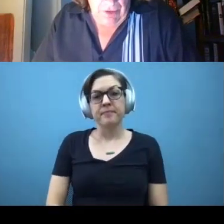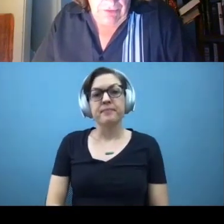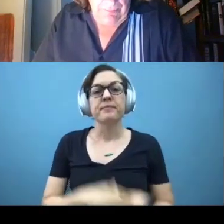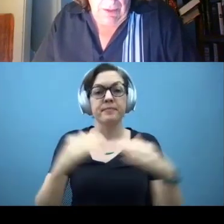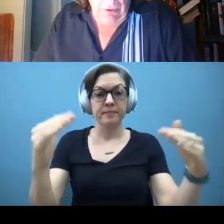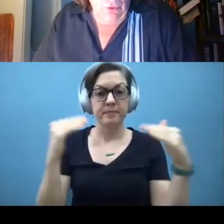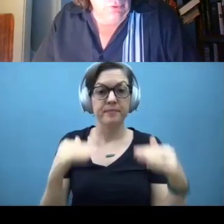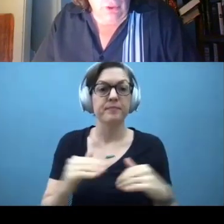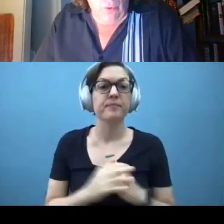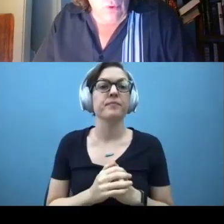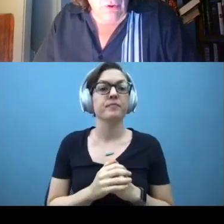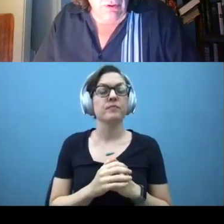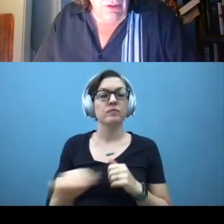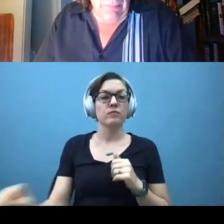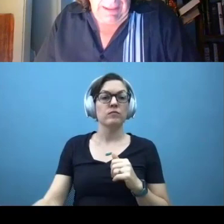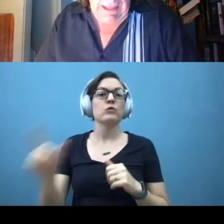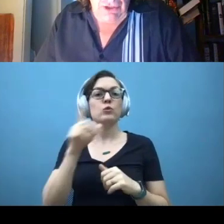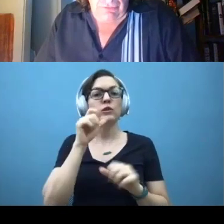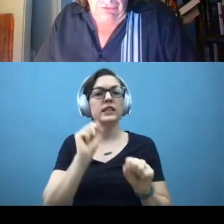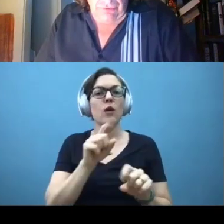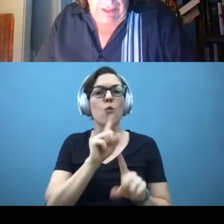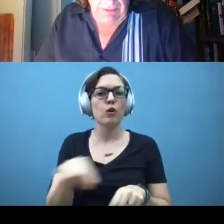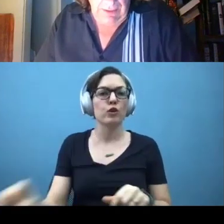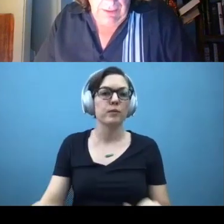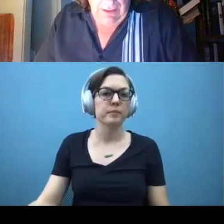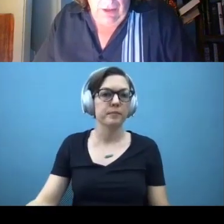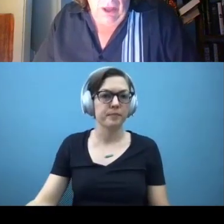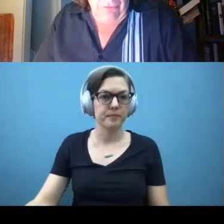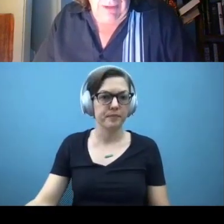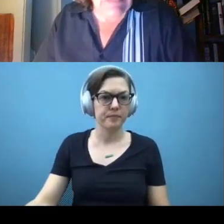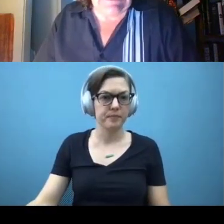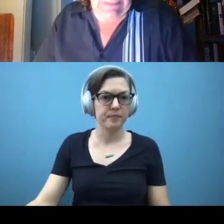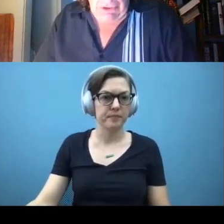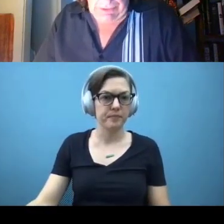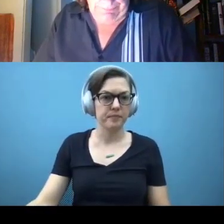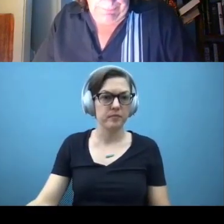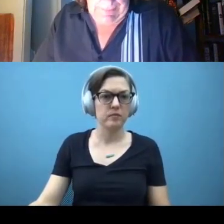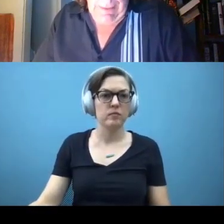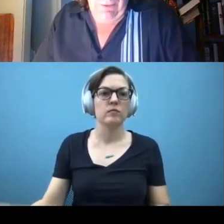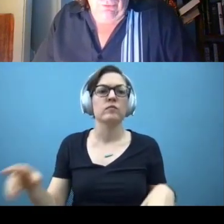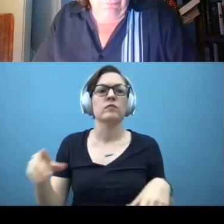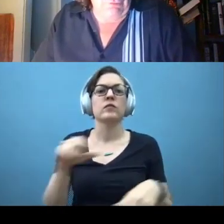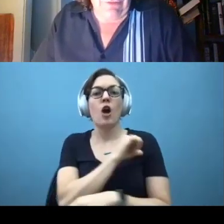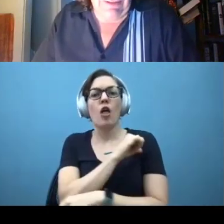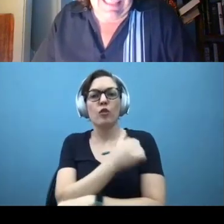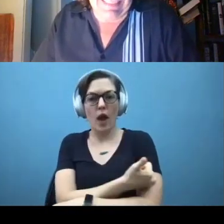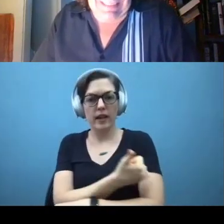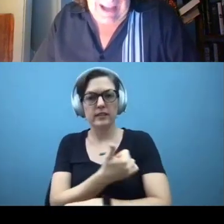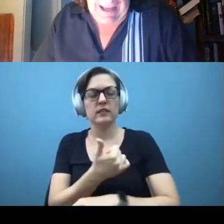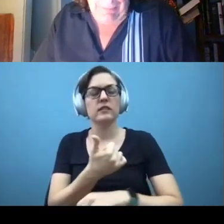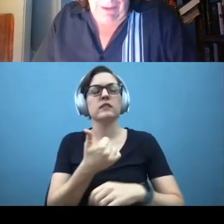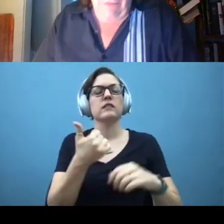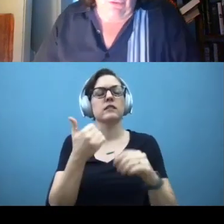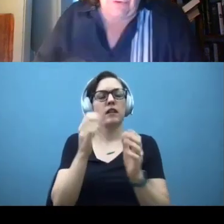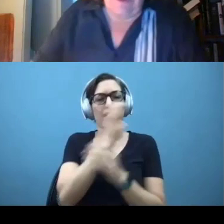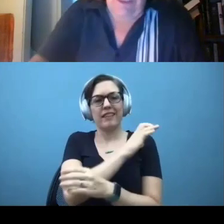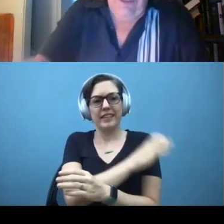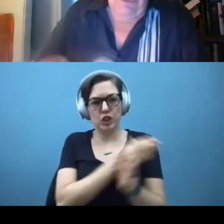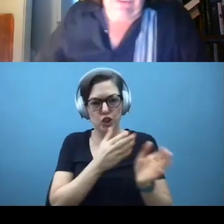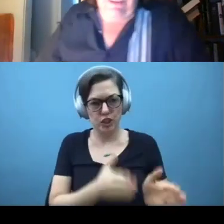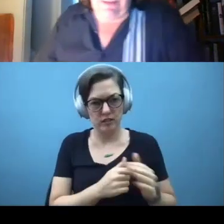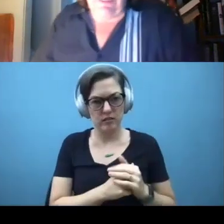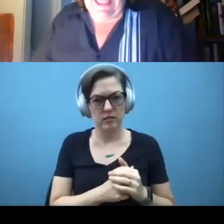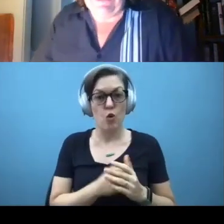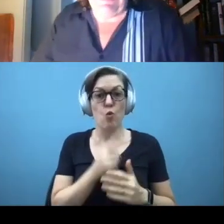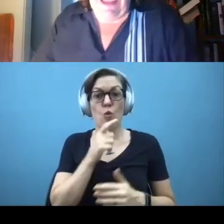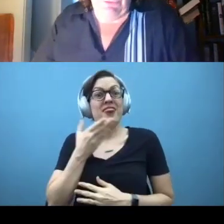Which talks about who can order a medication restraint, an authorized clinician who is present at the time. Of course, you'll